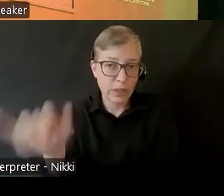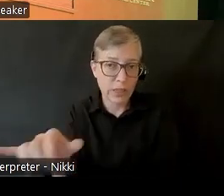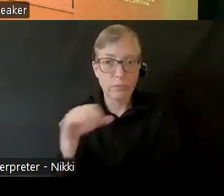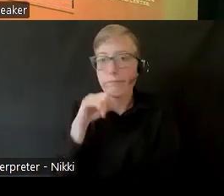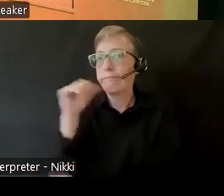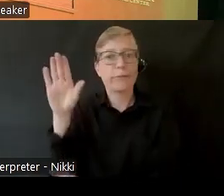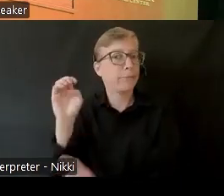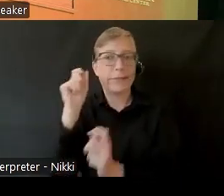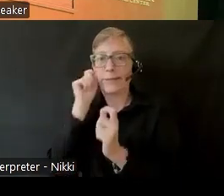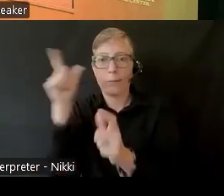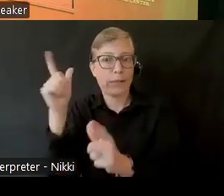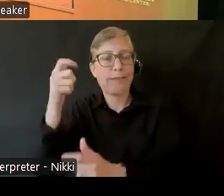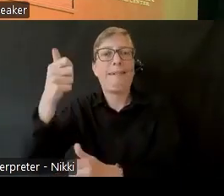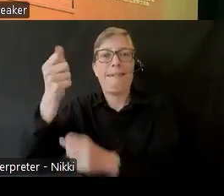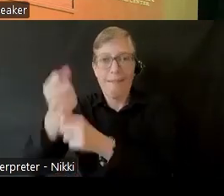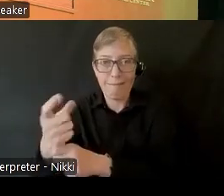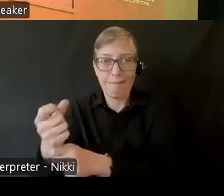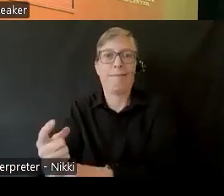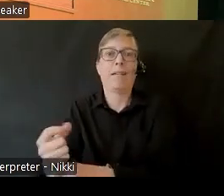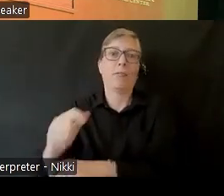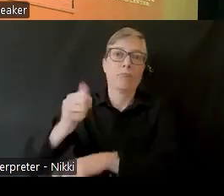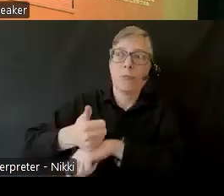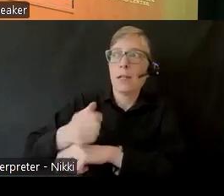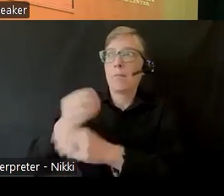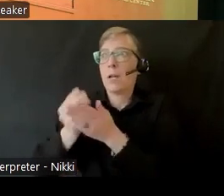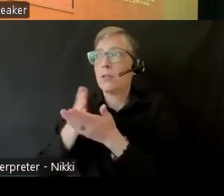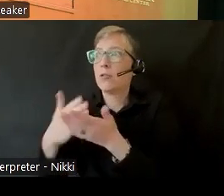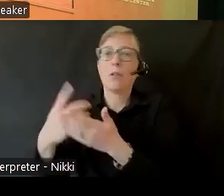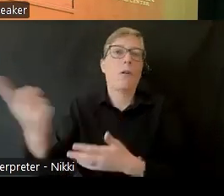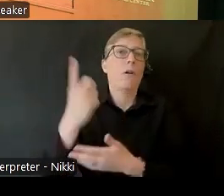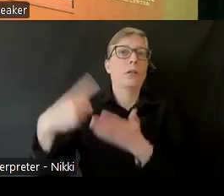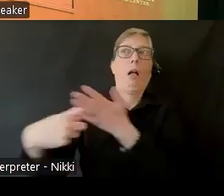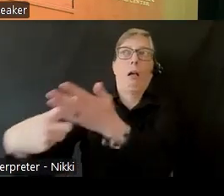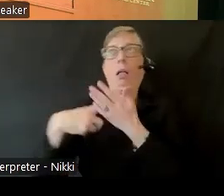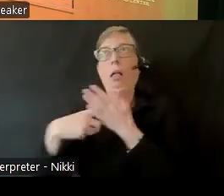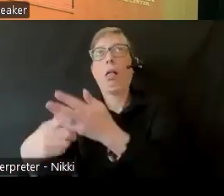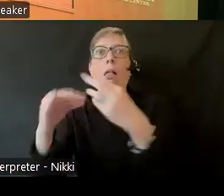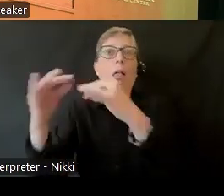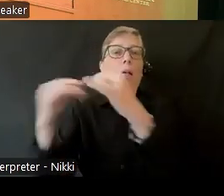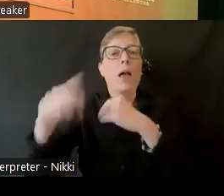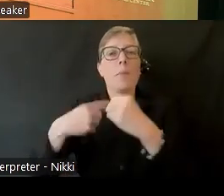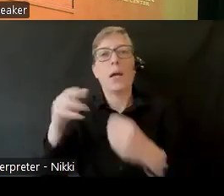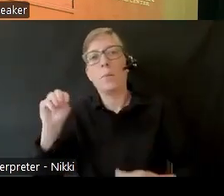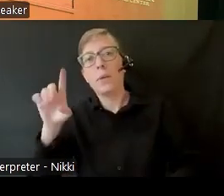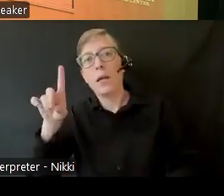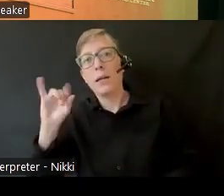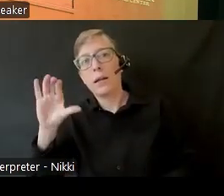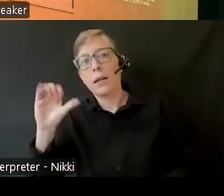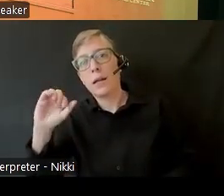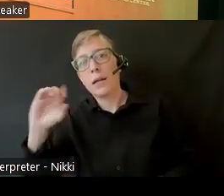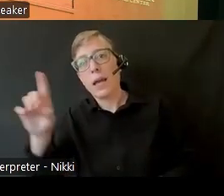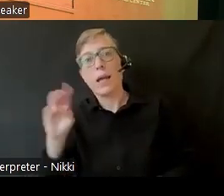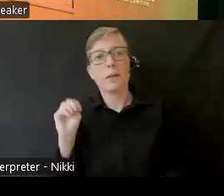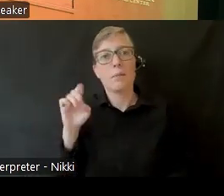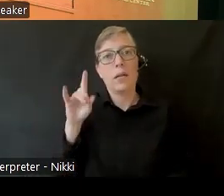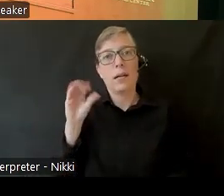budget season, there's always discussion about Medicaid and Medicare. And also comes to, and federal government also plays a huge